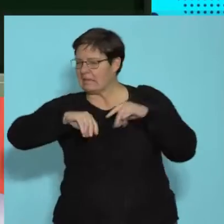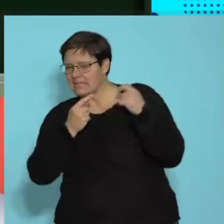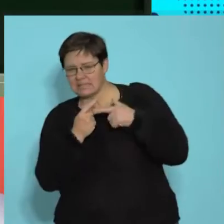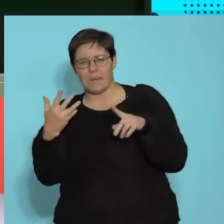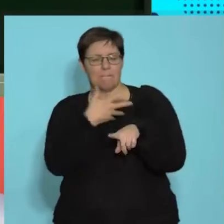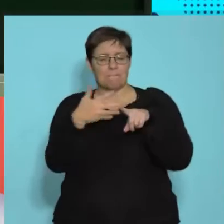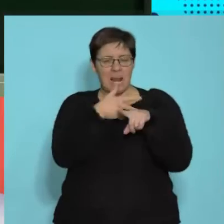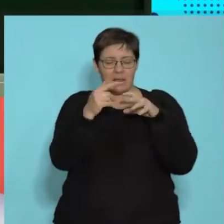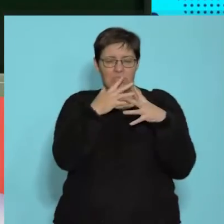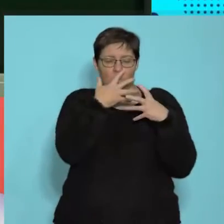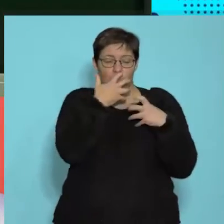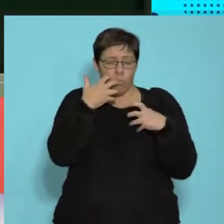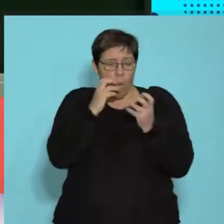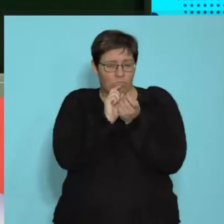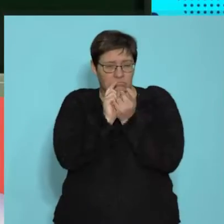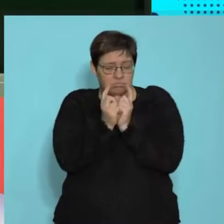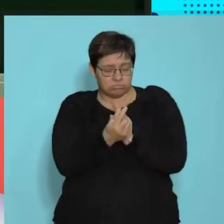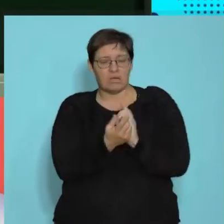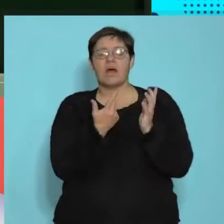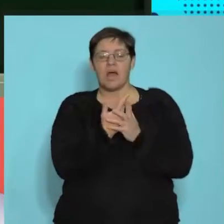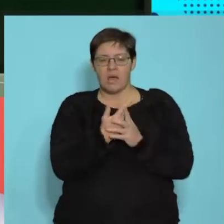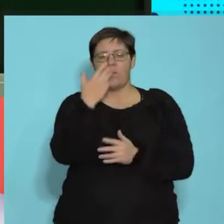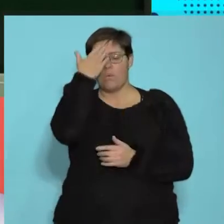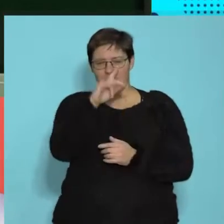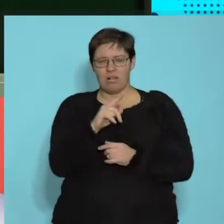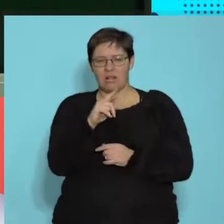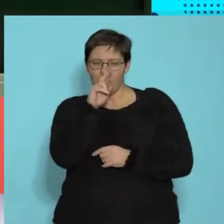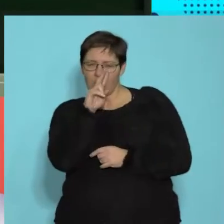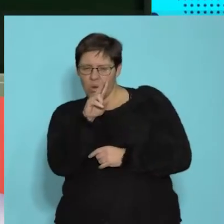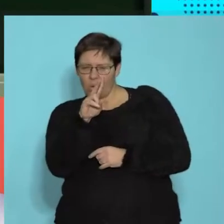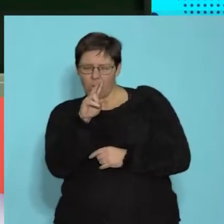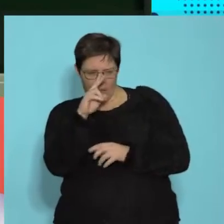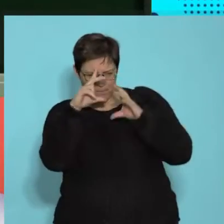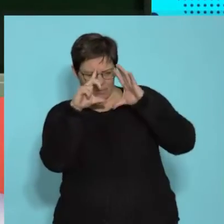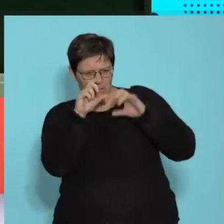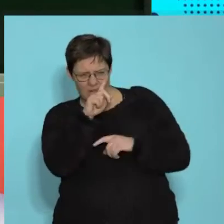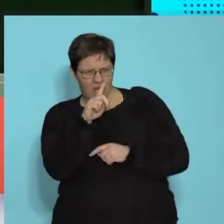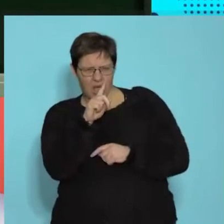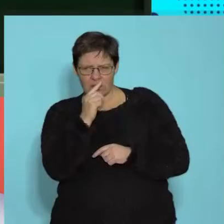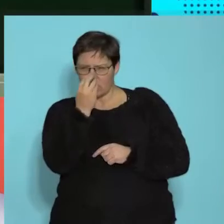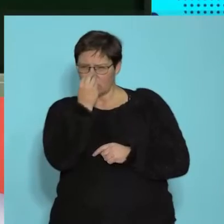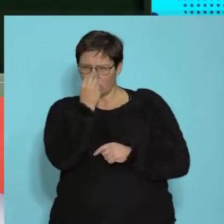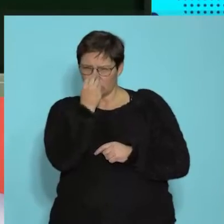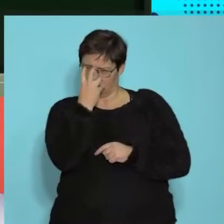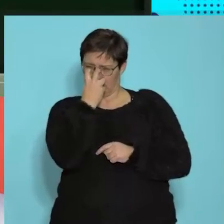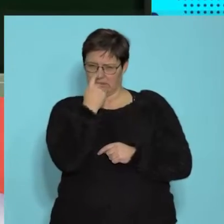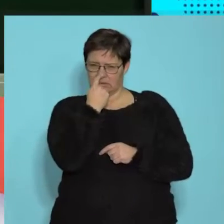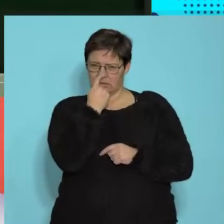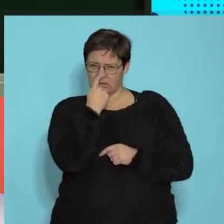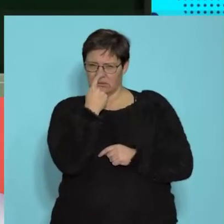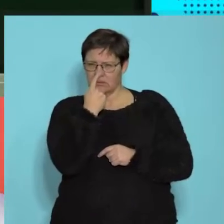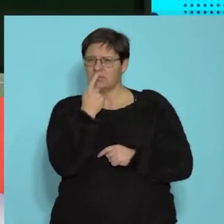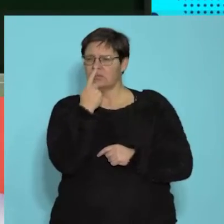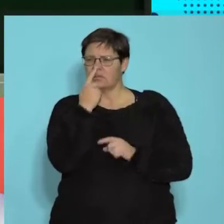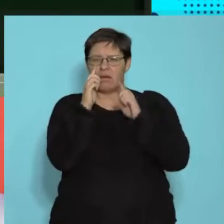trap the dust and these blood vessels to keep it nice and warm. And our nose, when you looked at the picture, our nose is really big. You have an